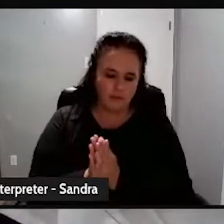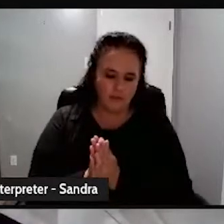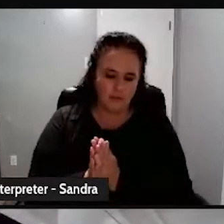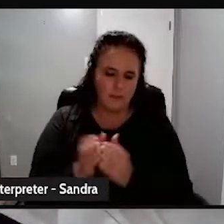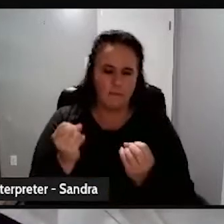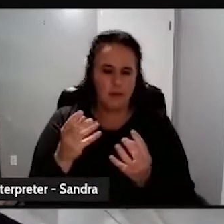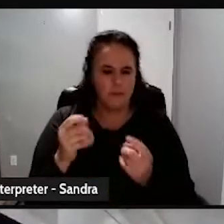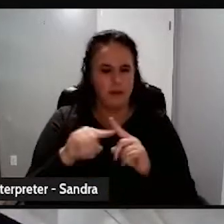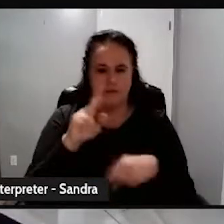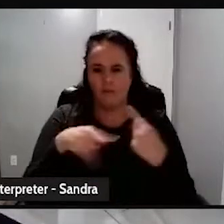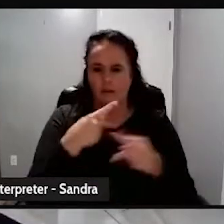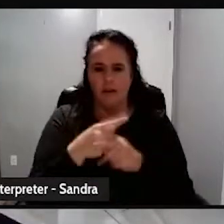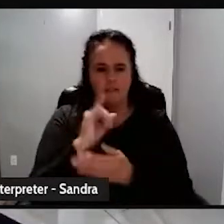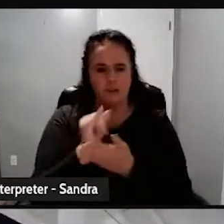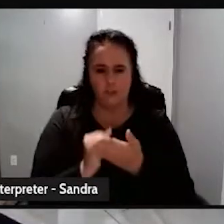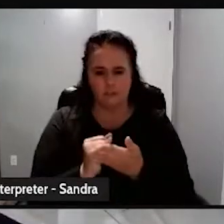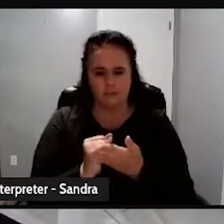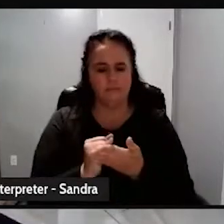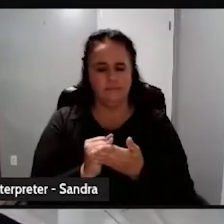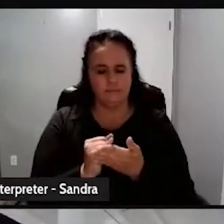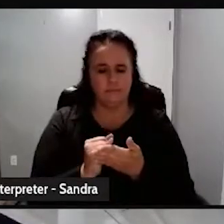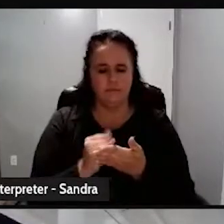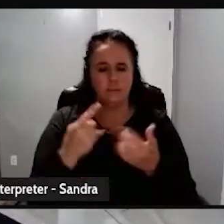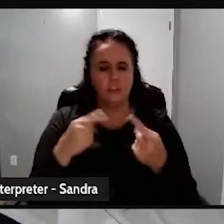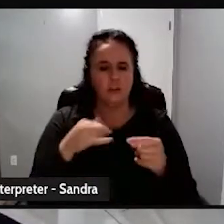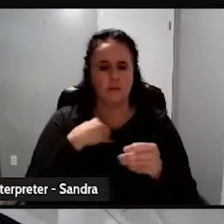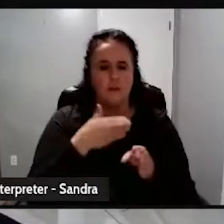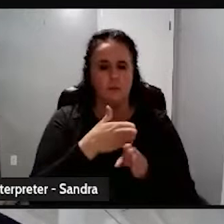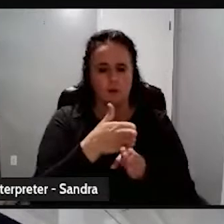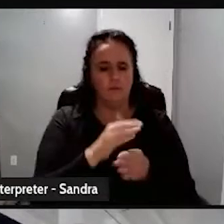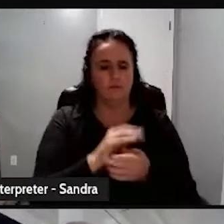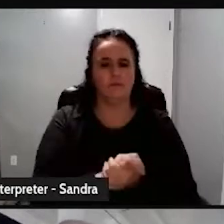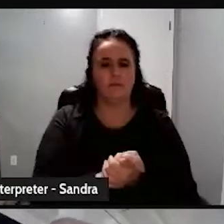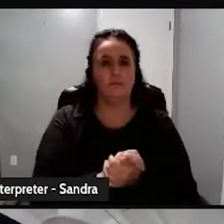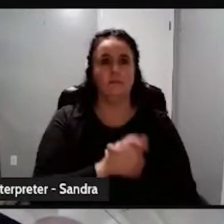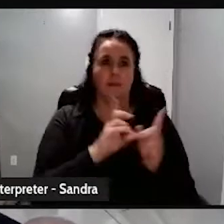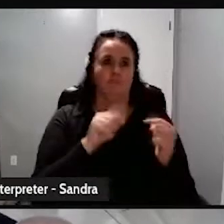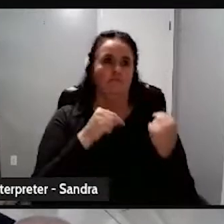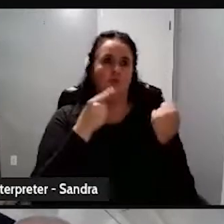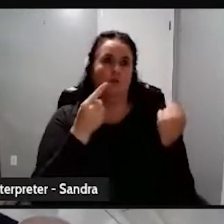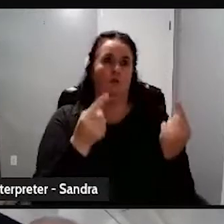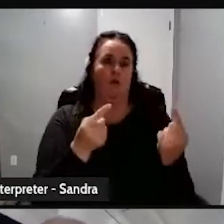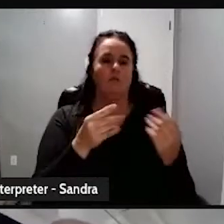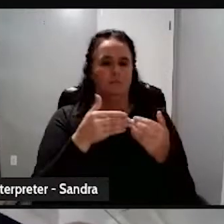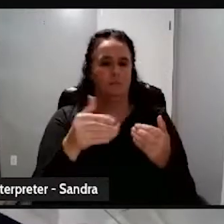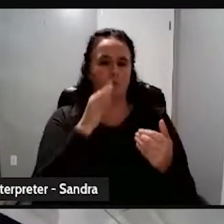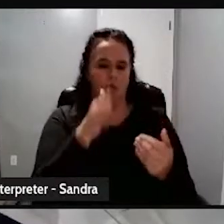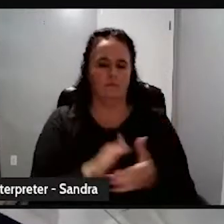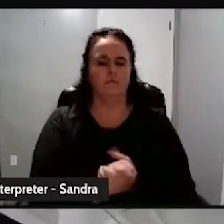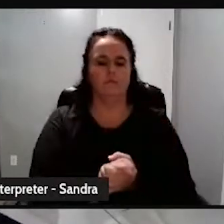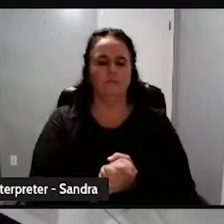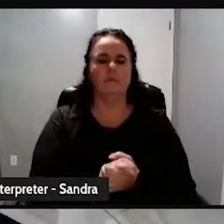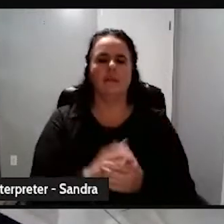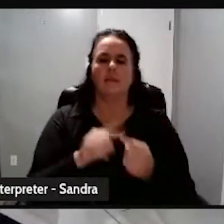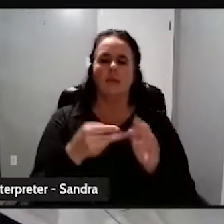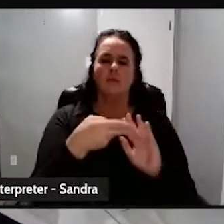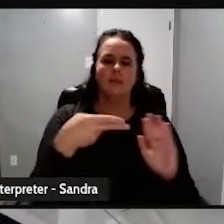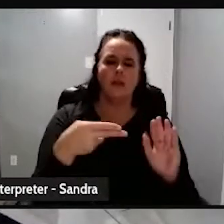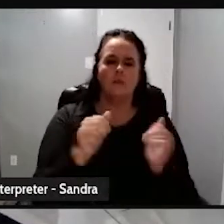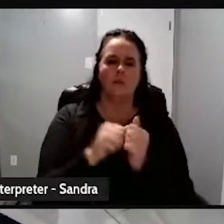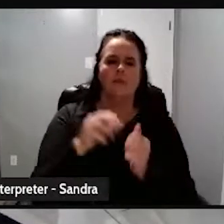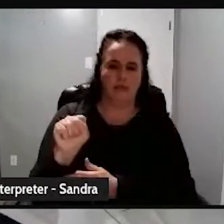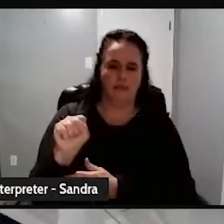of art during my career. I have been. It wasn't until I was diagnosed with MS in